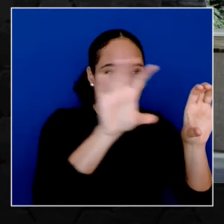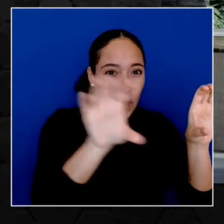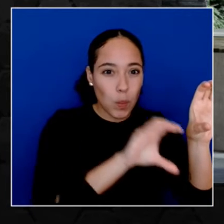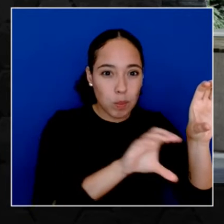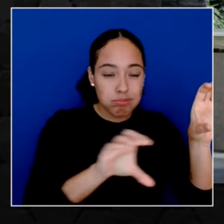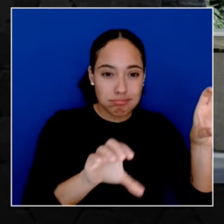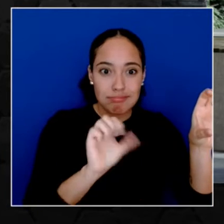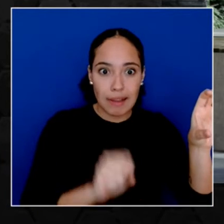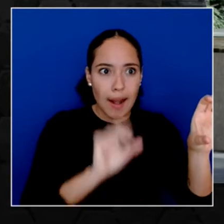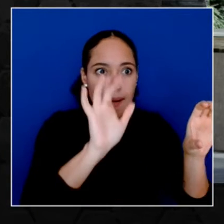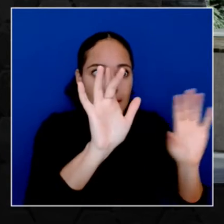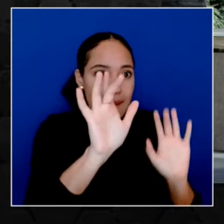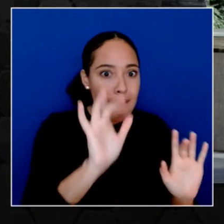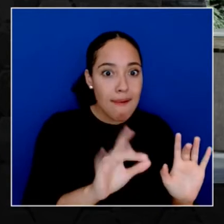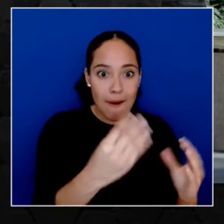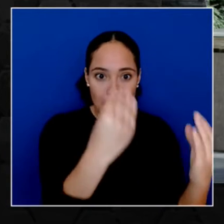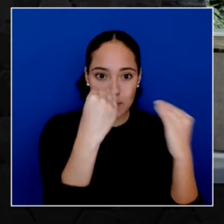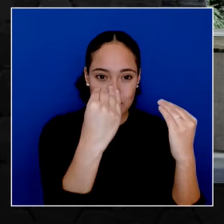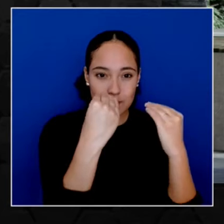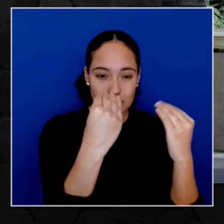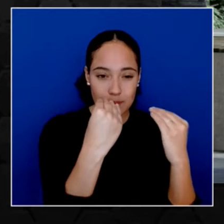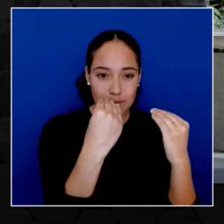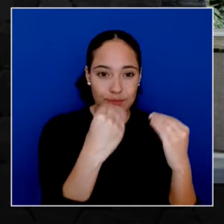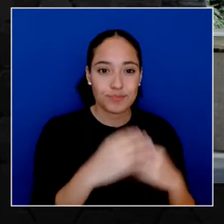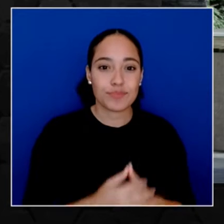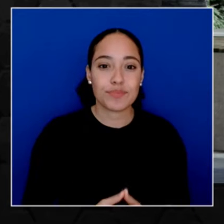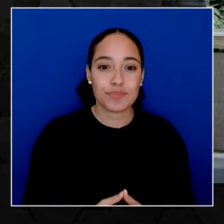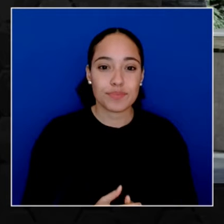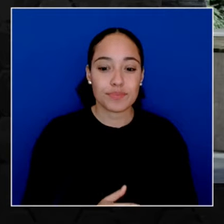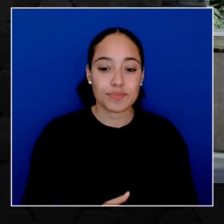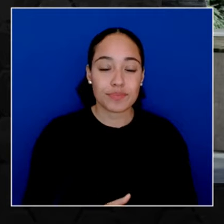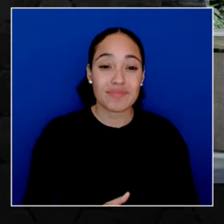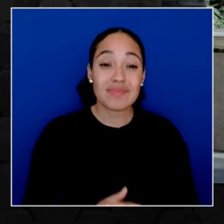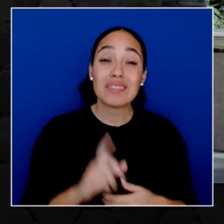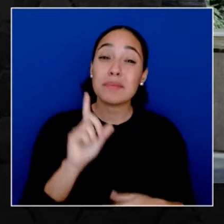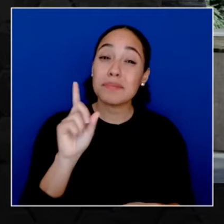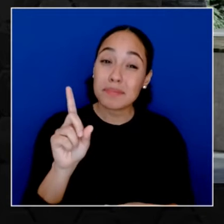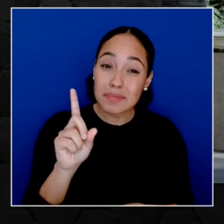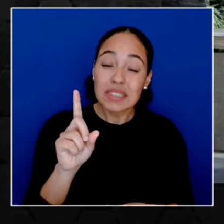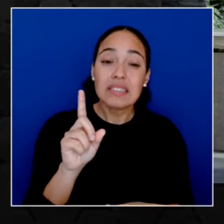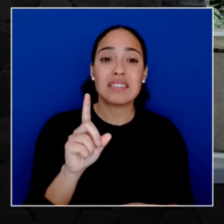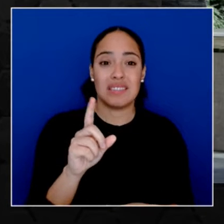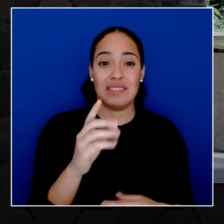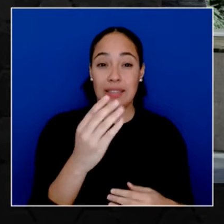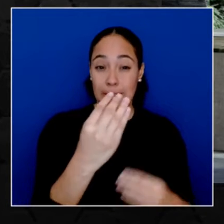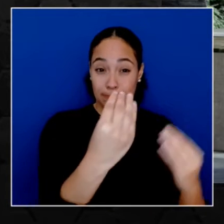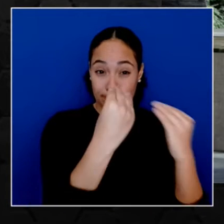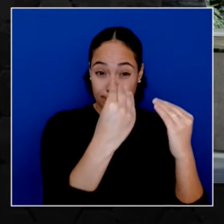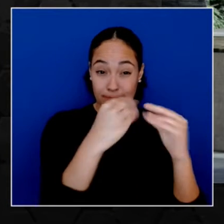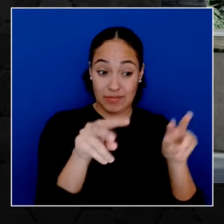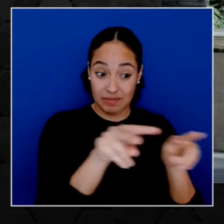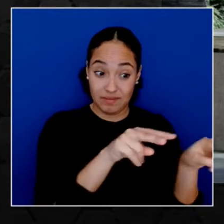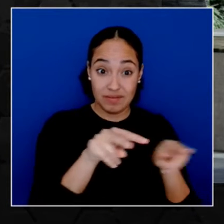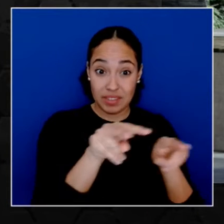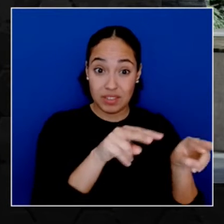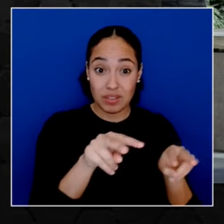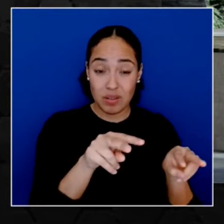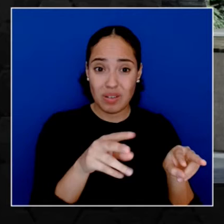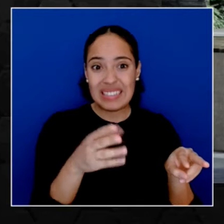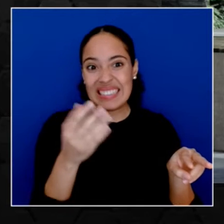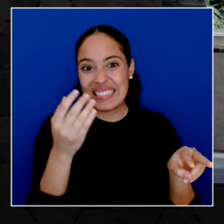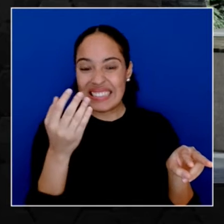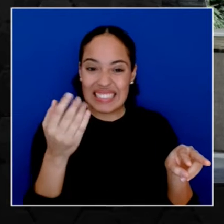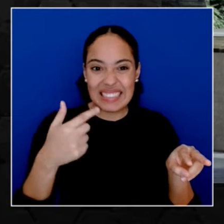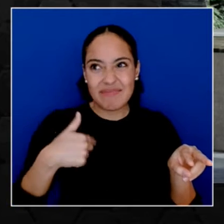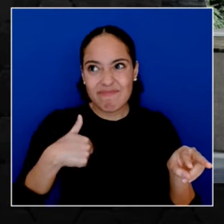it. It might be really great to have someone draw it up or write it right in front of you. So in